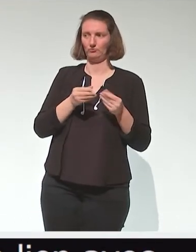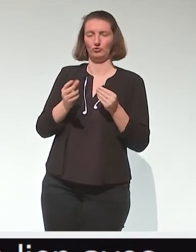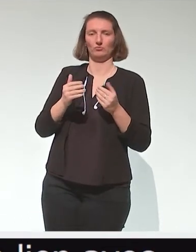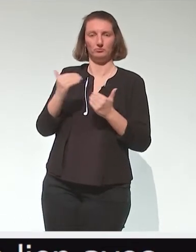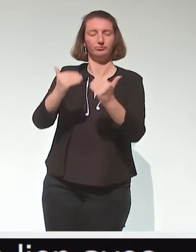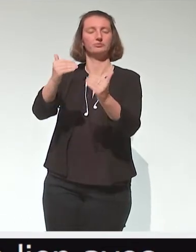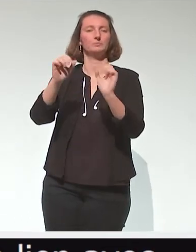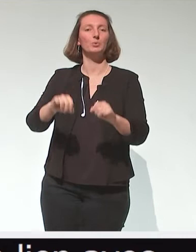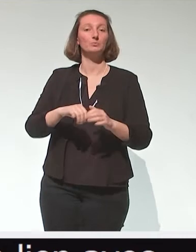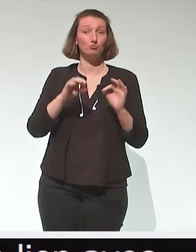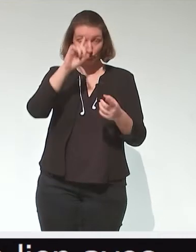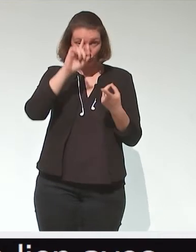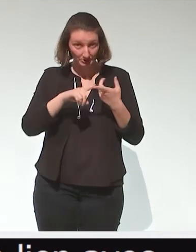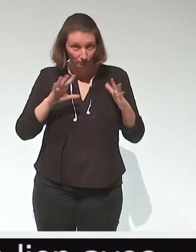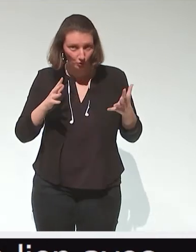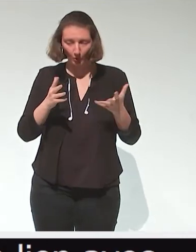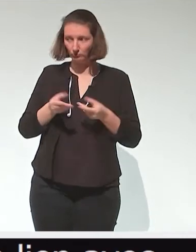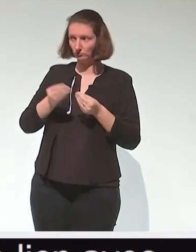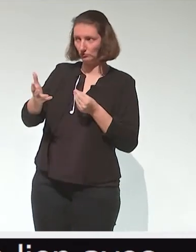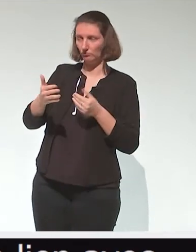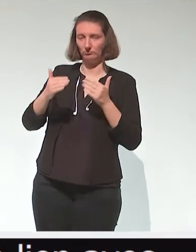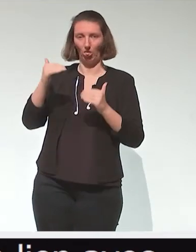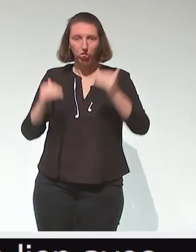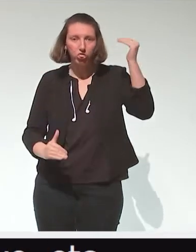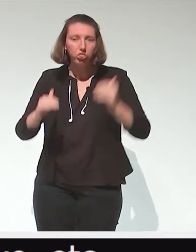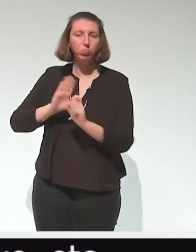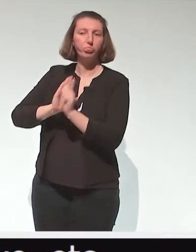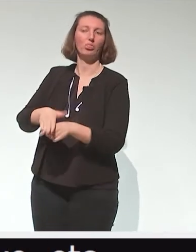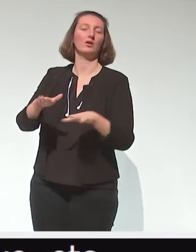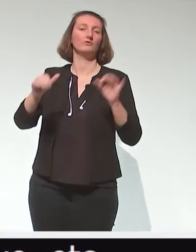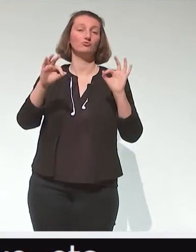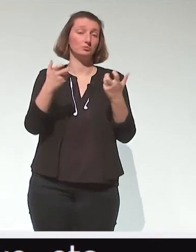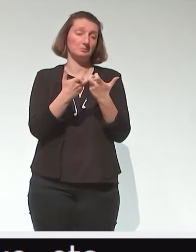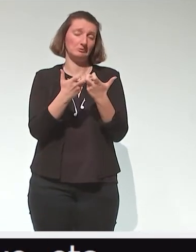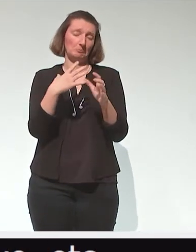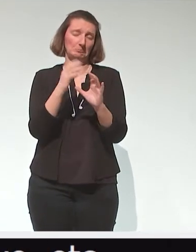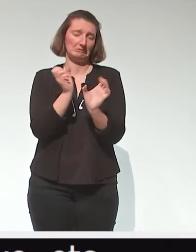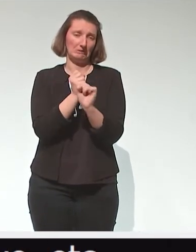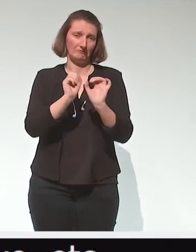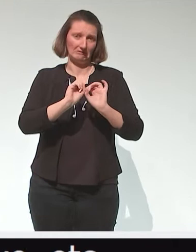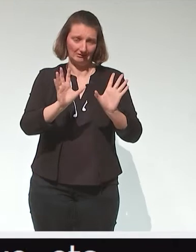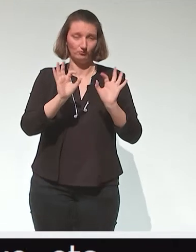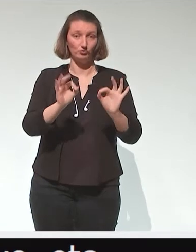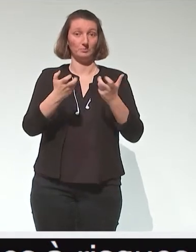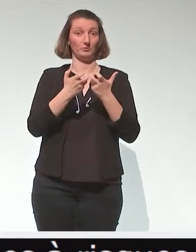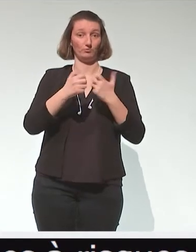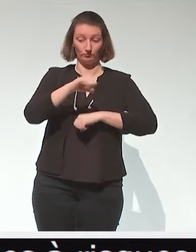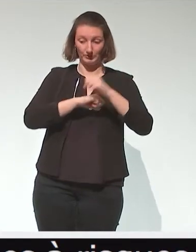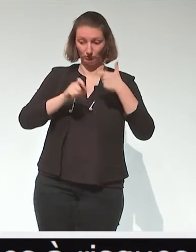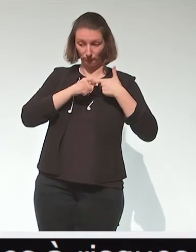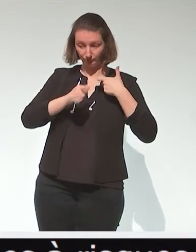reach equality between the groups that are at risk and the other groups.